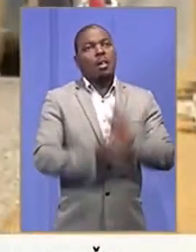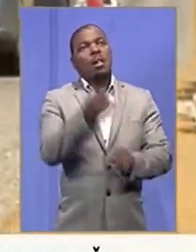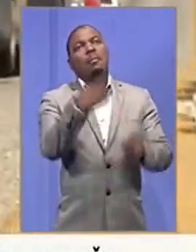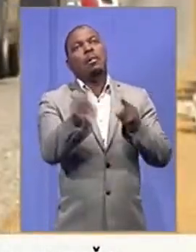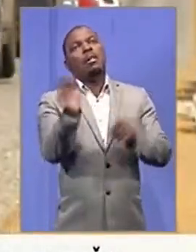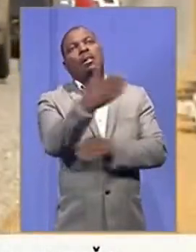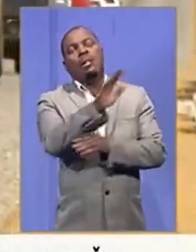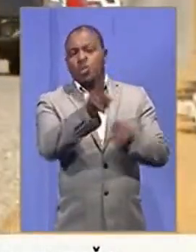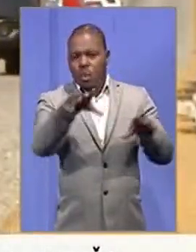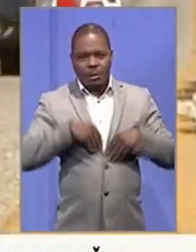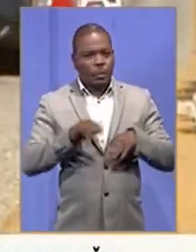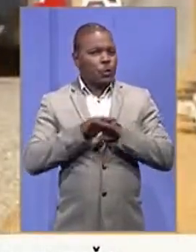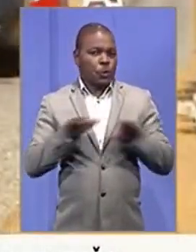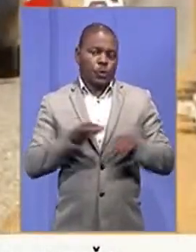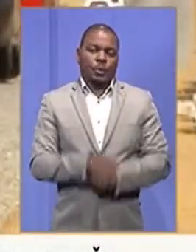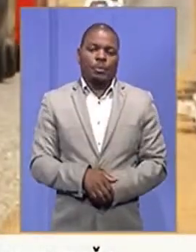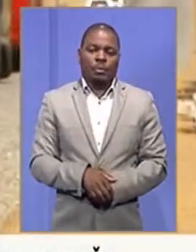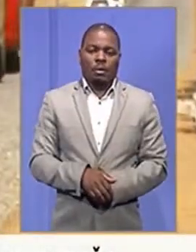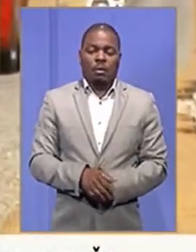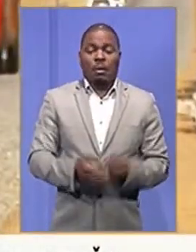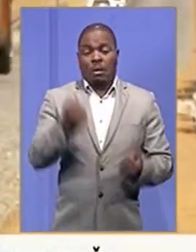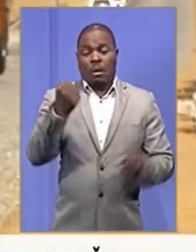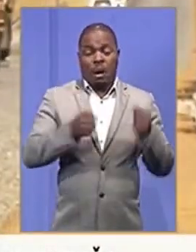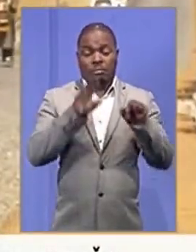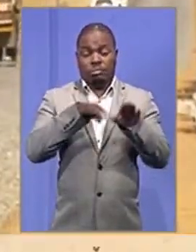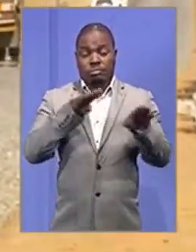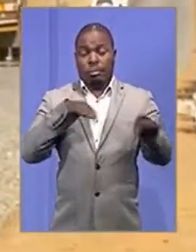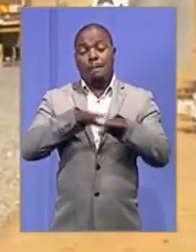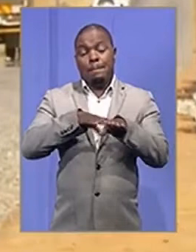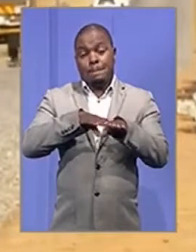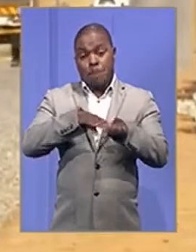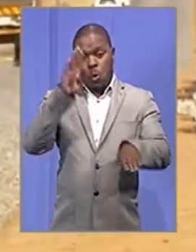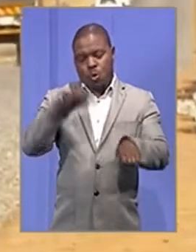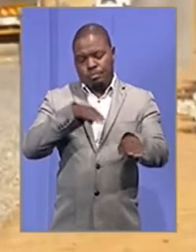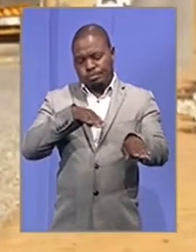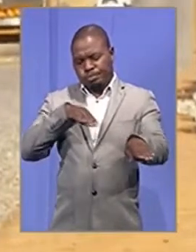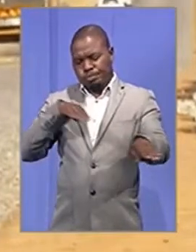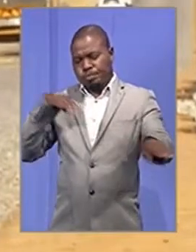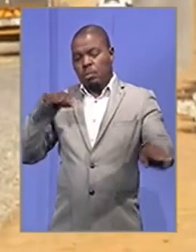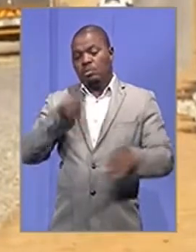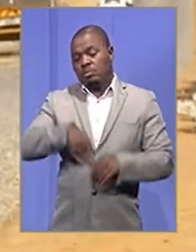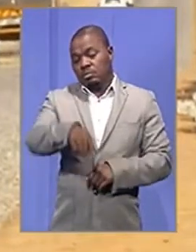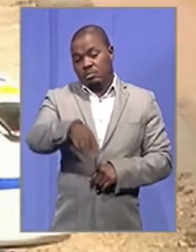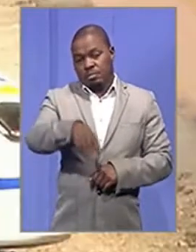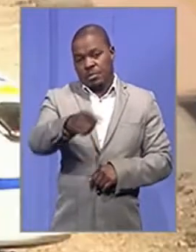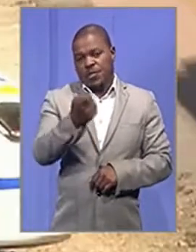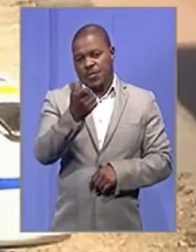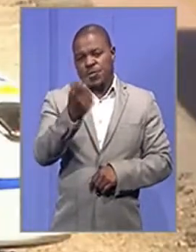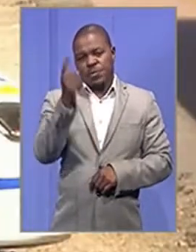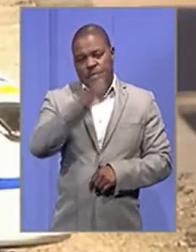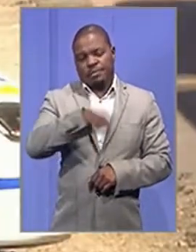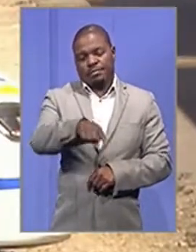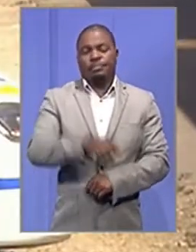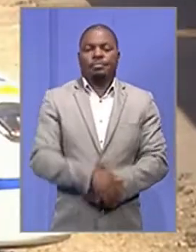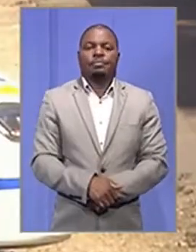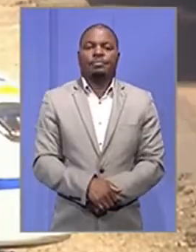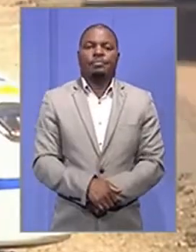forever. Go lebelletšwe gore palo ya sephetephete e tla oketšega ka mebileng ka nakwana ya matšatši a latelago.